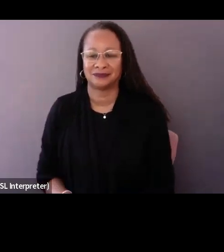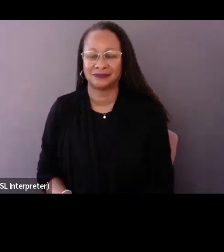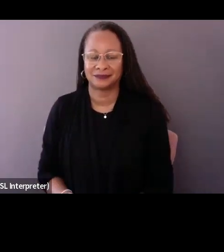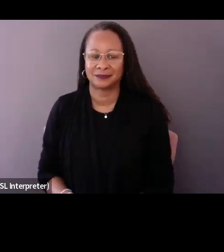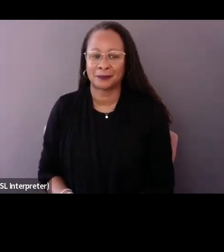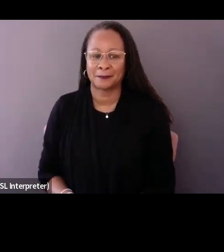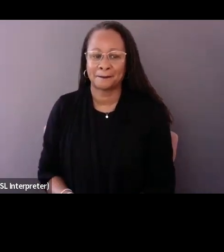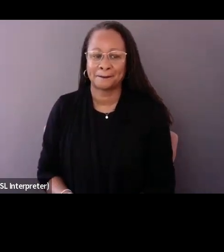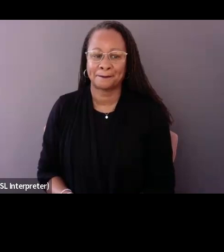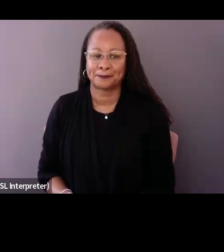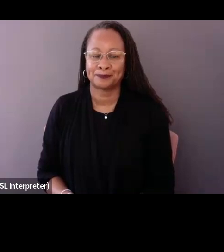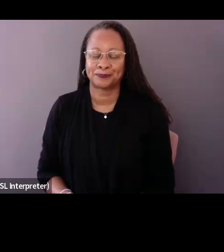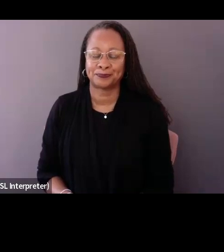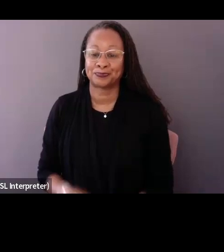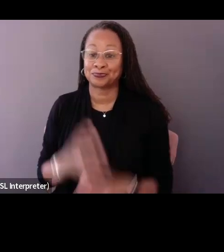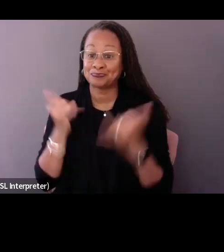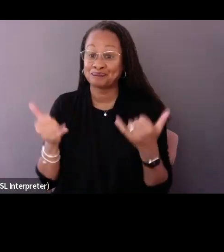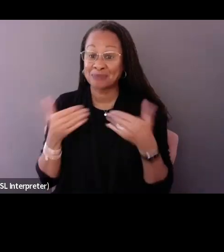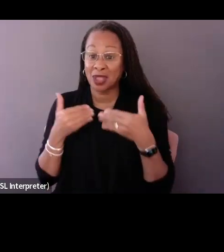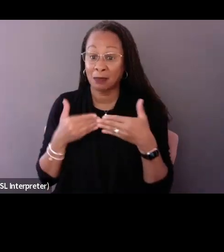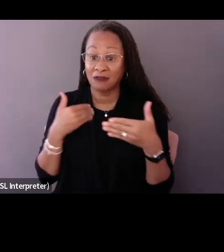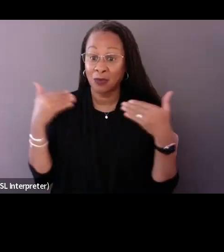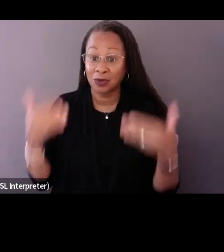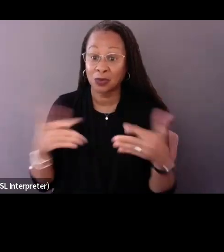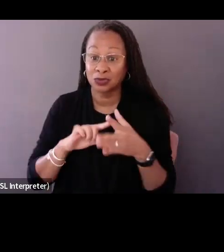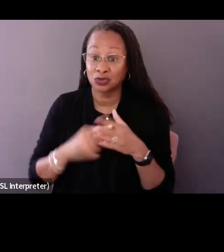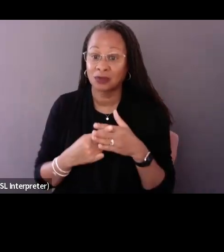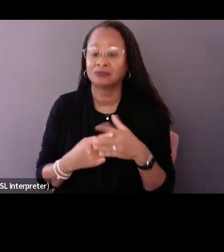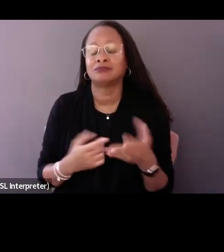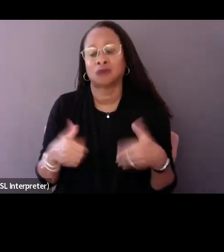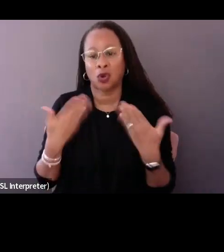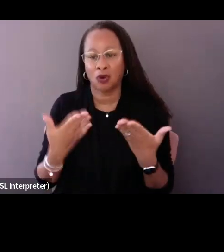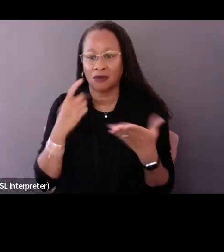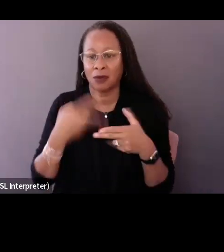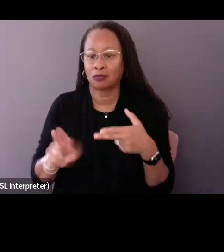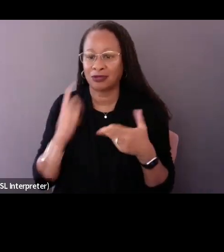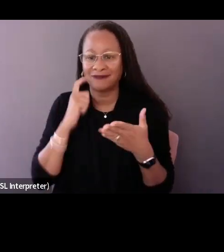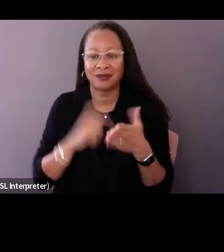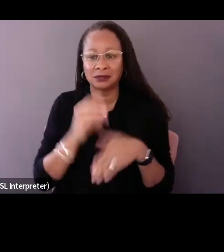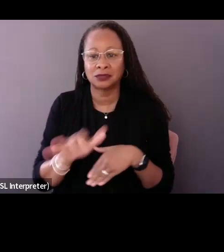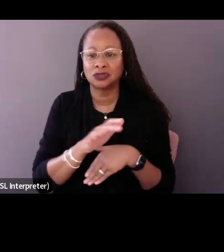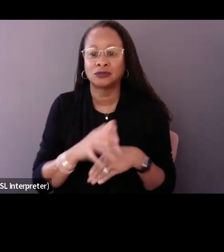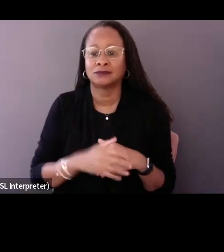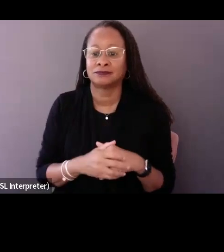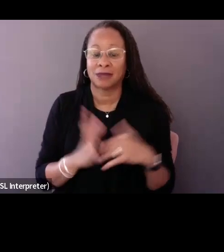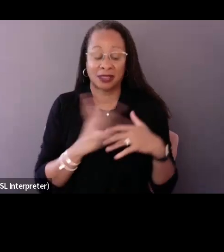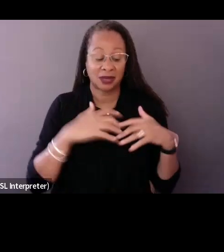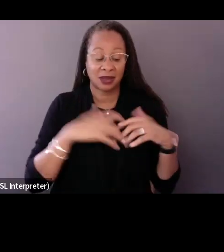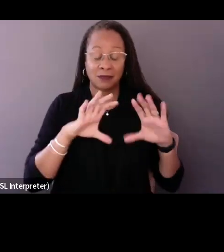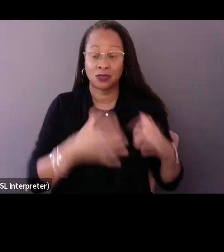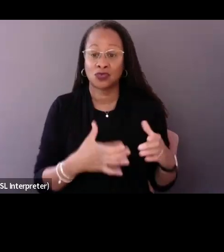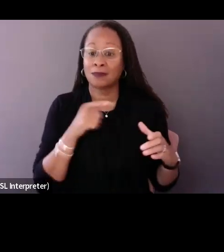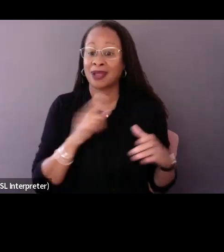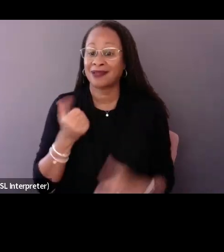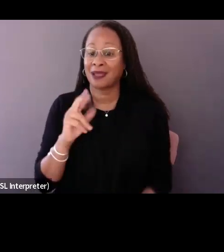www.documentary.org/FallDocs. Now, before we get started, I would like to offer a brief land acknowledgement. We recognize